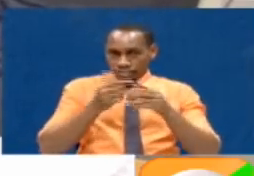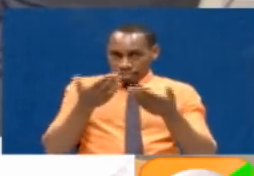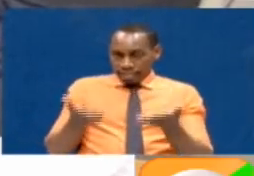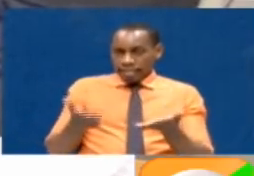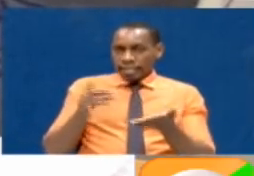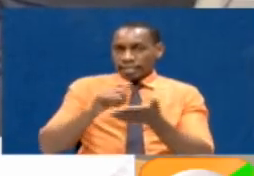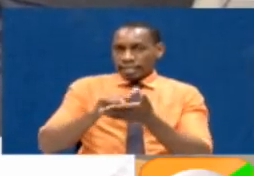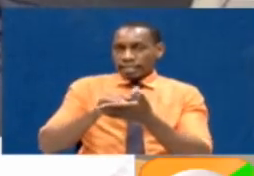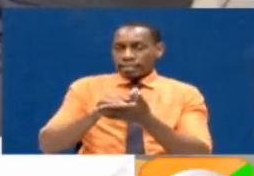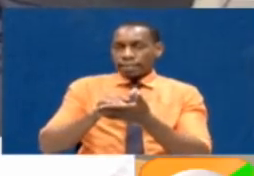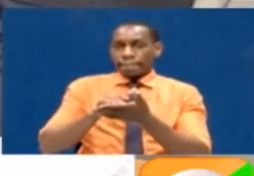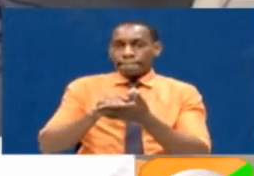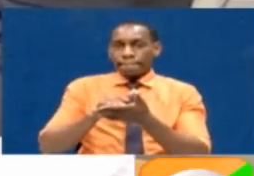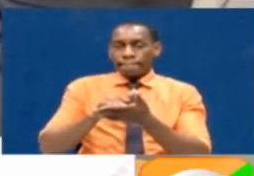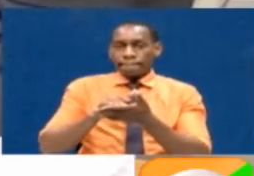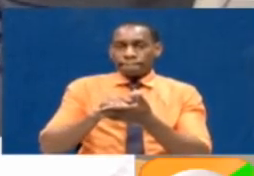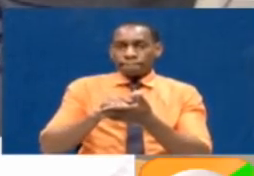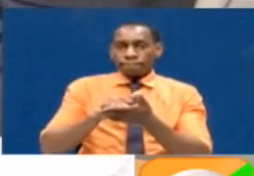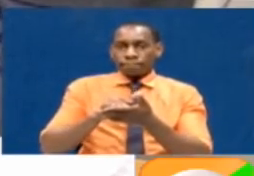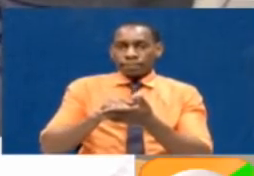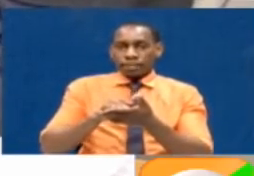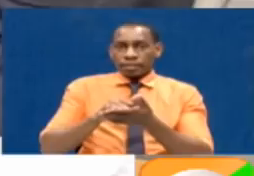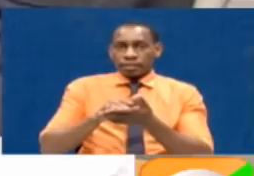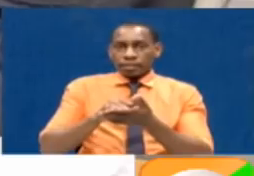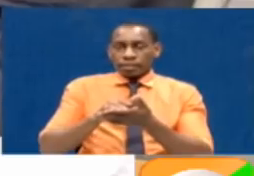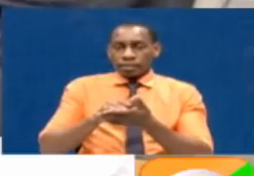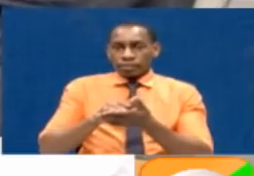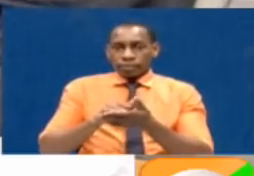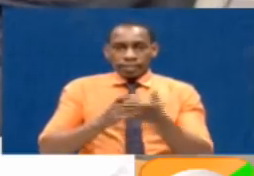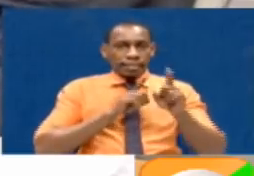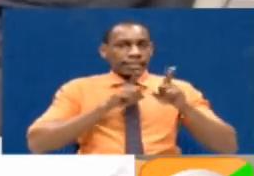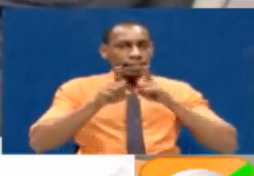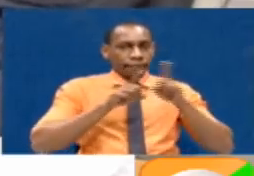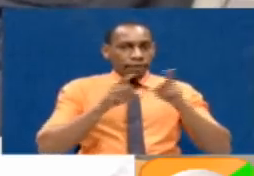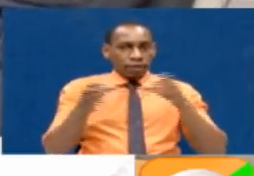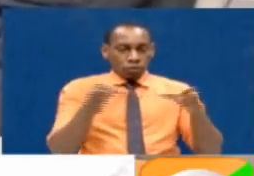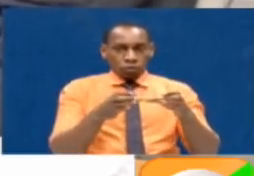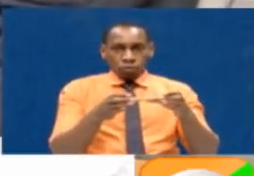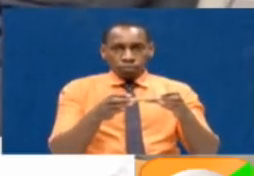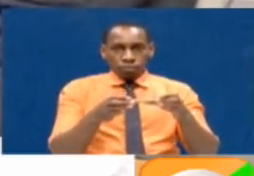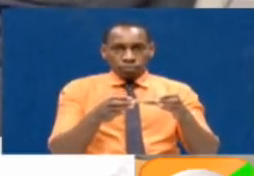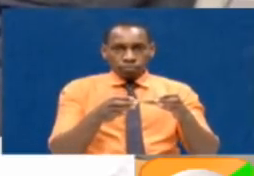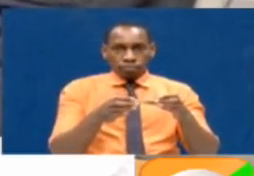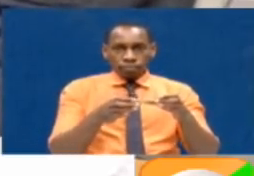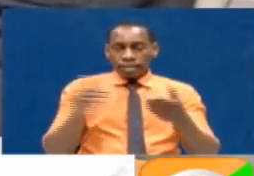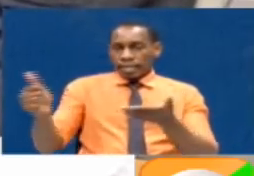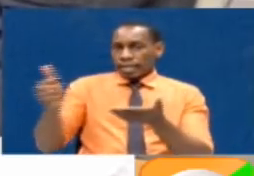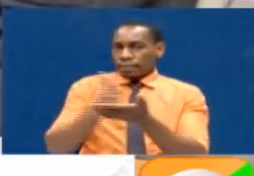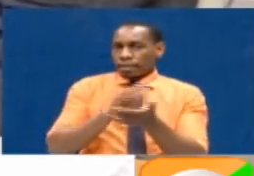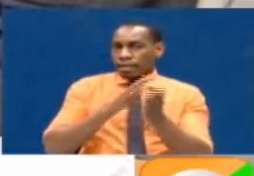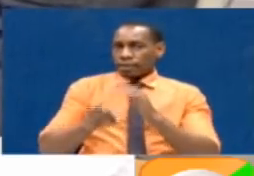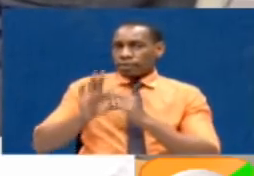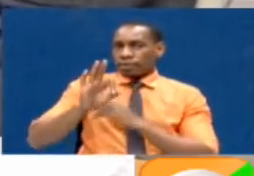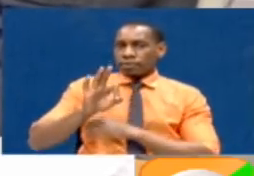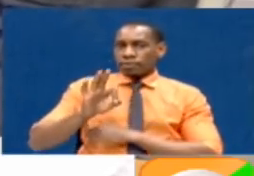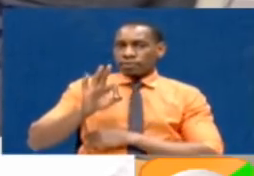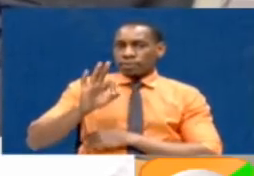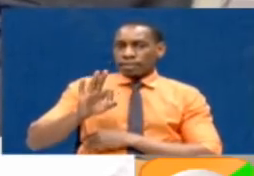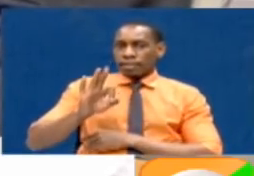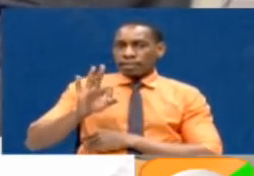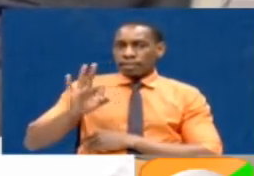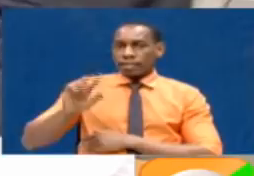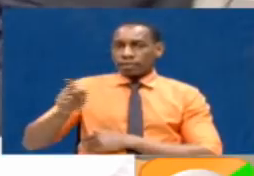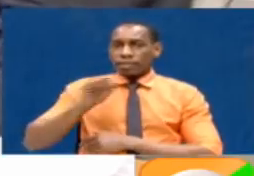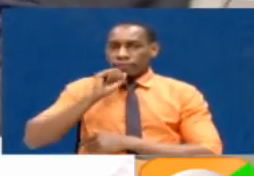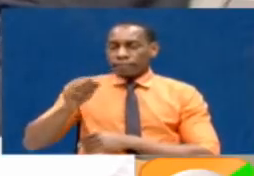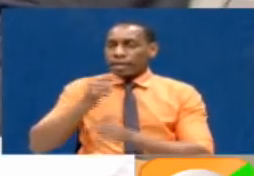said yourself. With your employees, and Safaricom has employed, what, maybe 3,500, maybe more